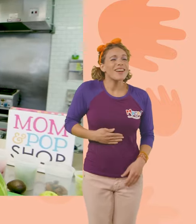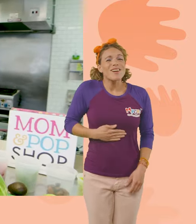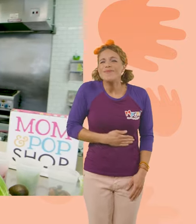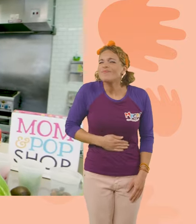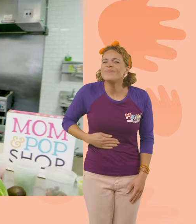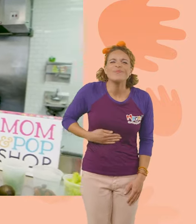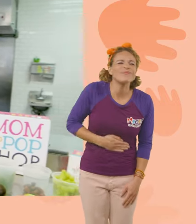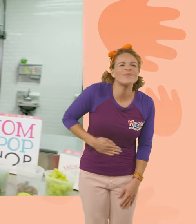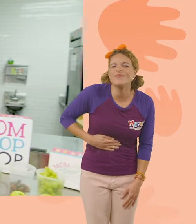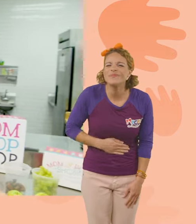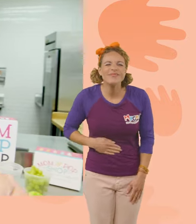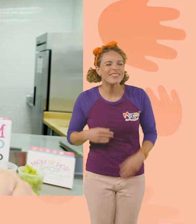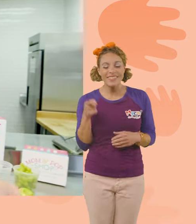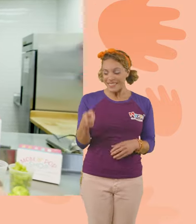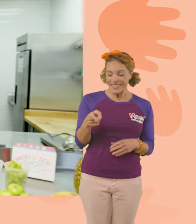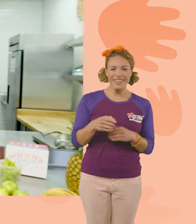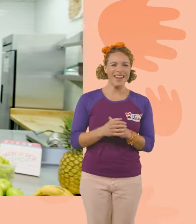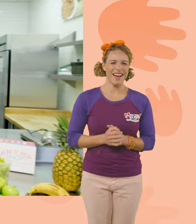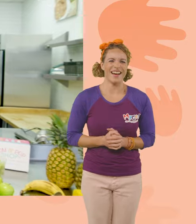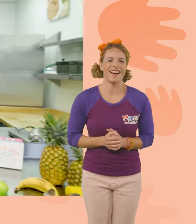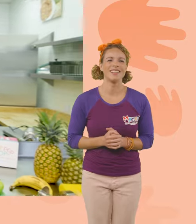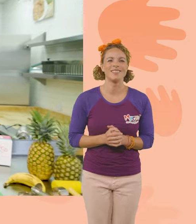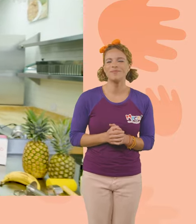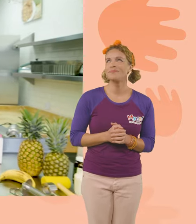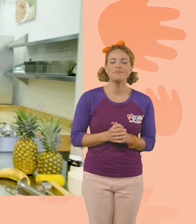Mmm. Yum. That is so yummy.